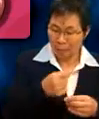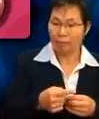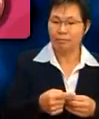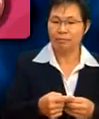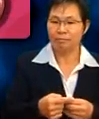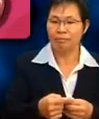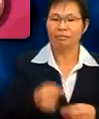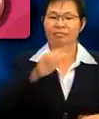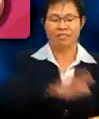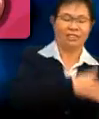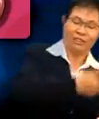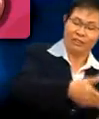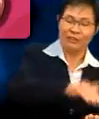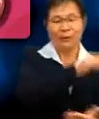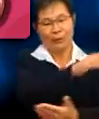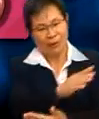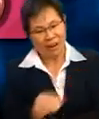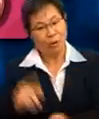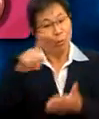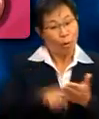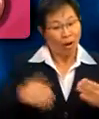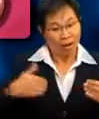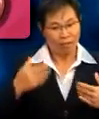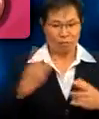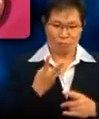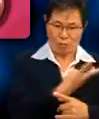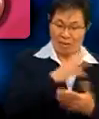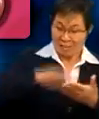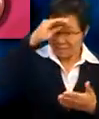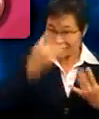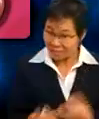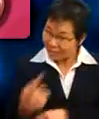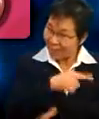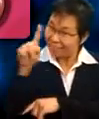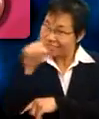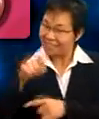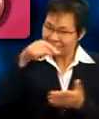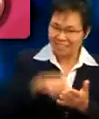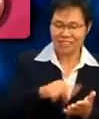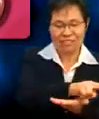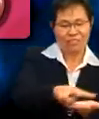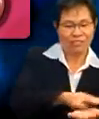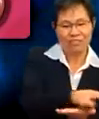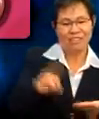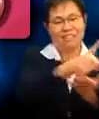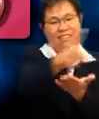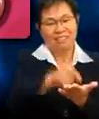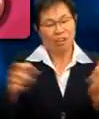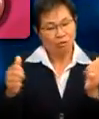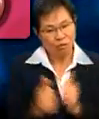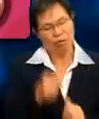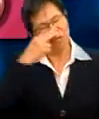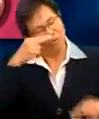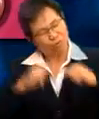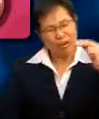about. Song. And what have we learned today? This video is designed